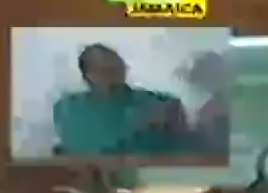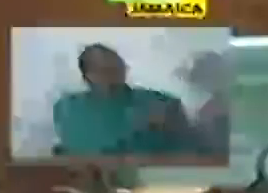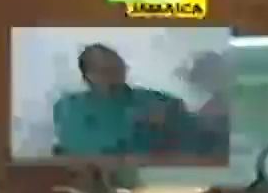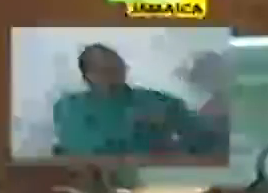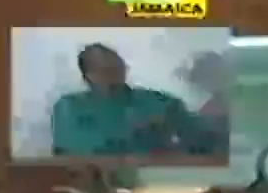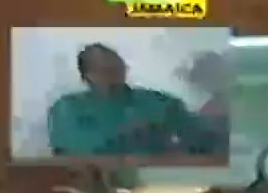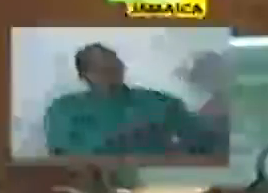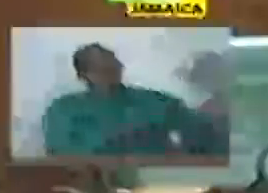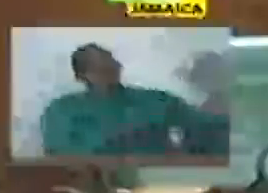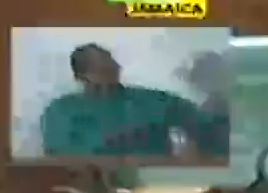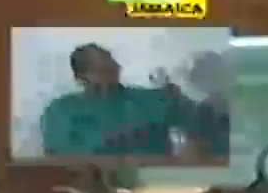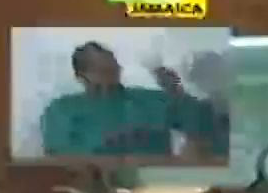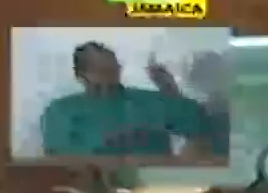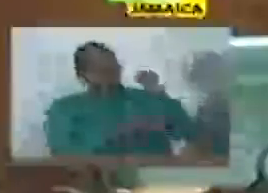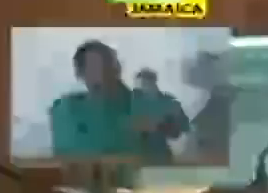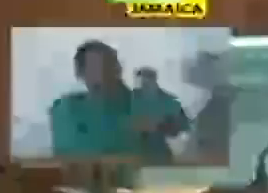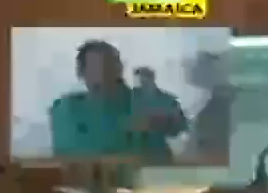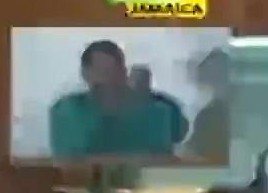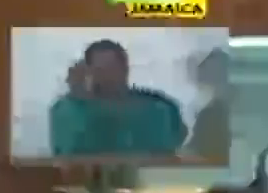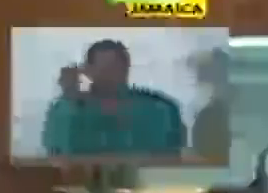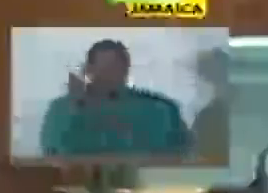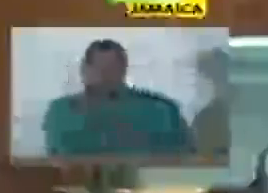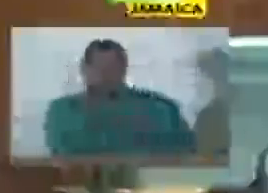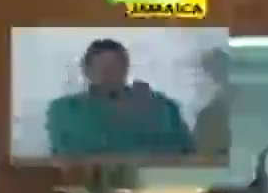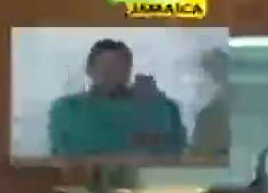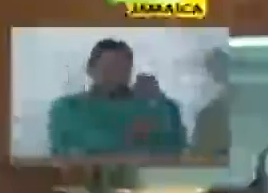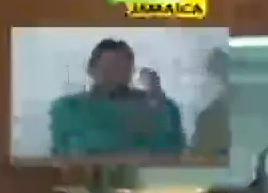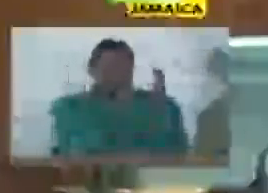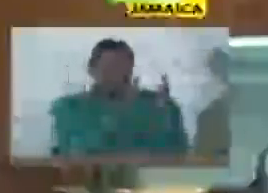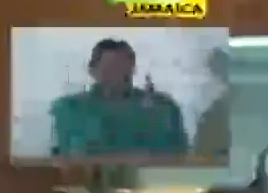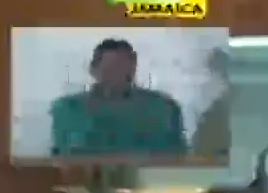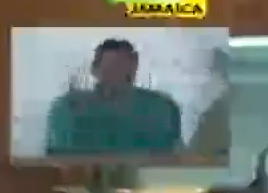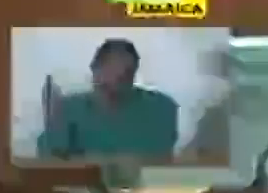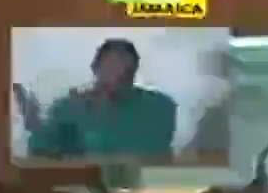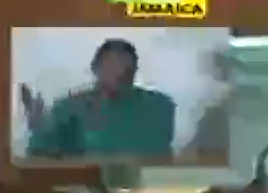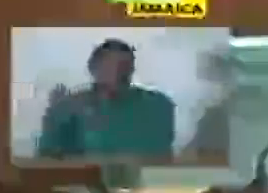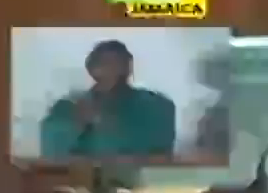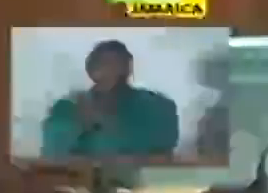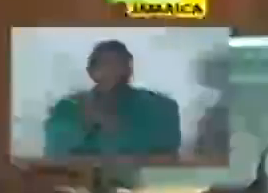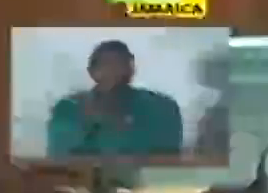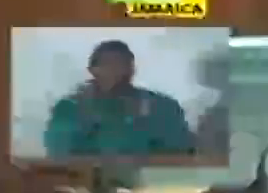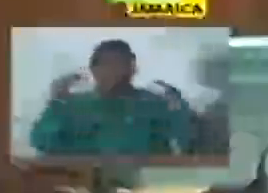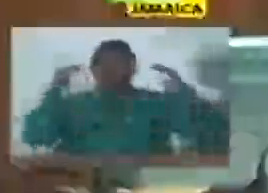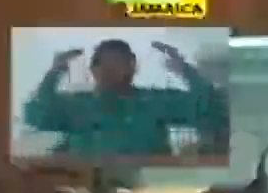two states at the diplomatic level?